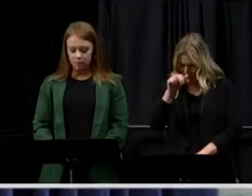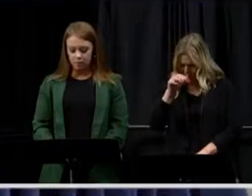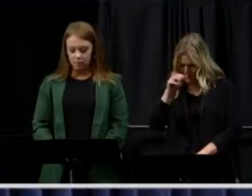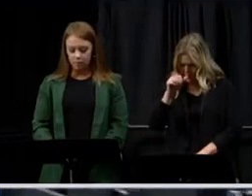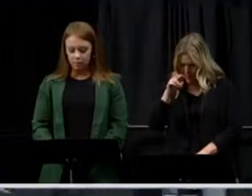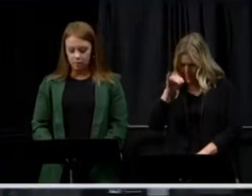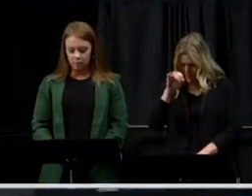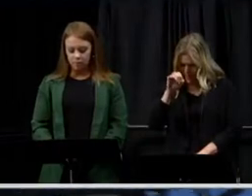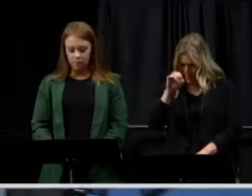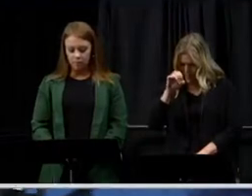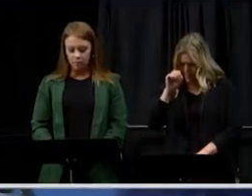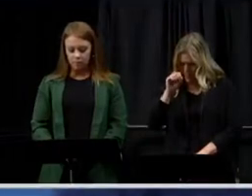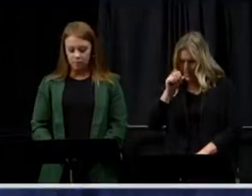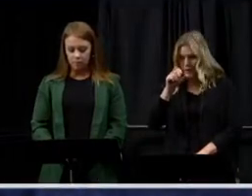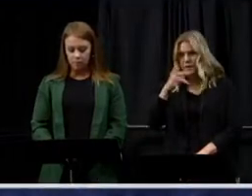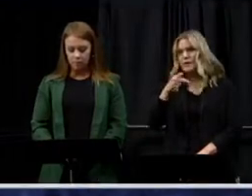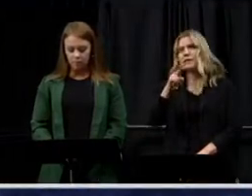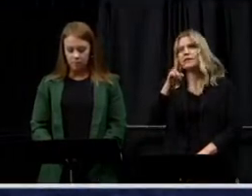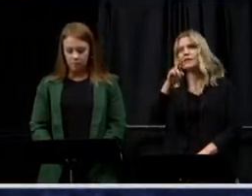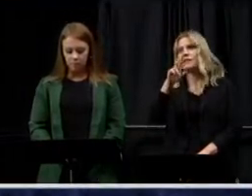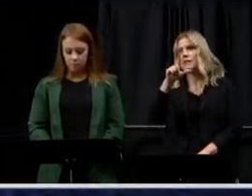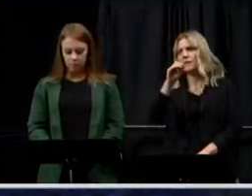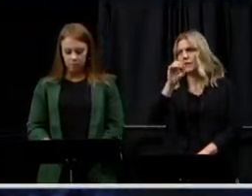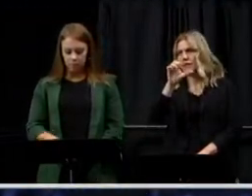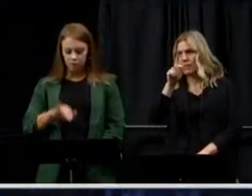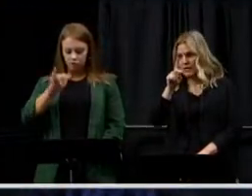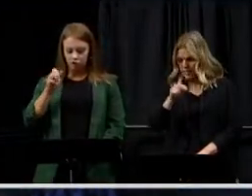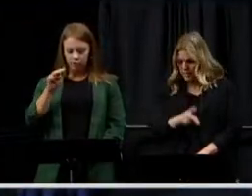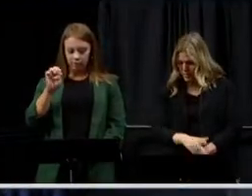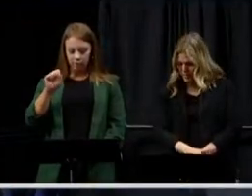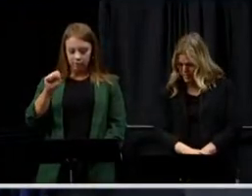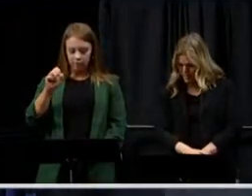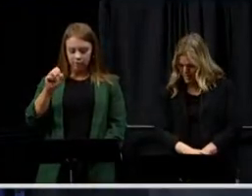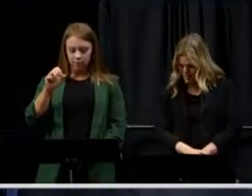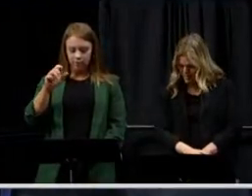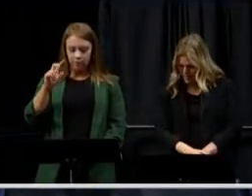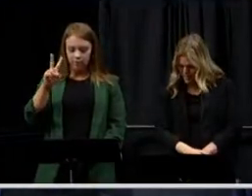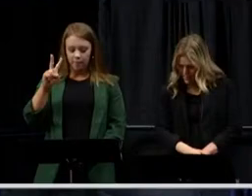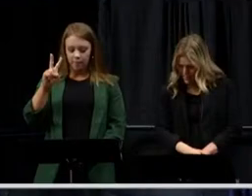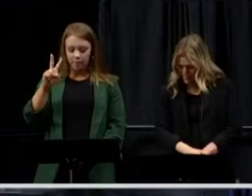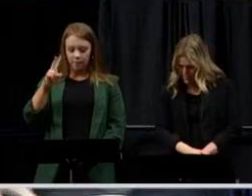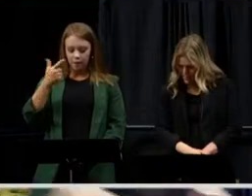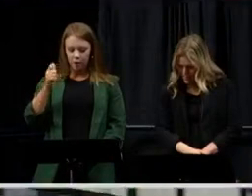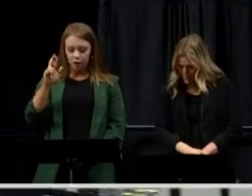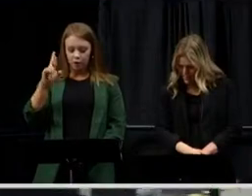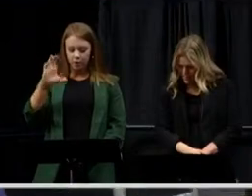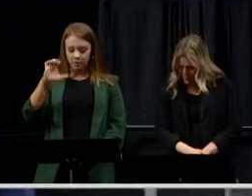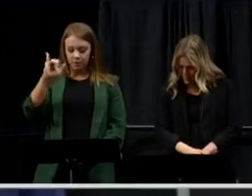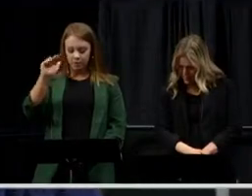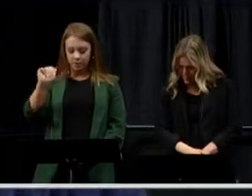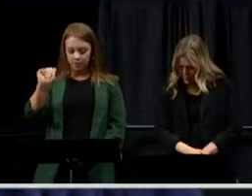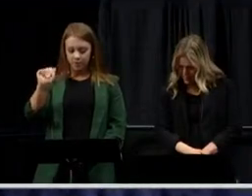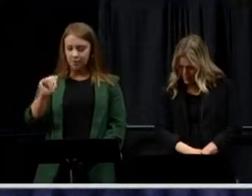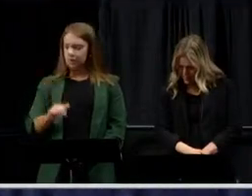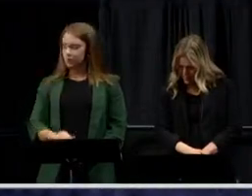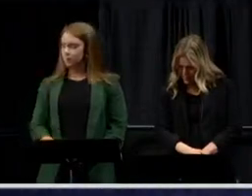Naya Nicole Spurlock. James William Velasco Garcia.